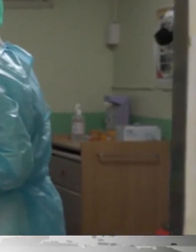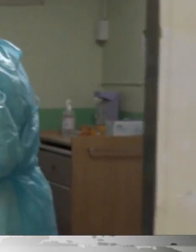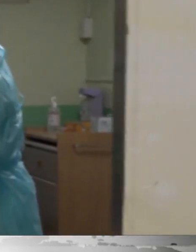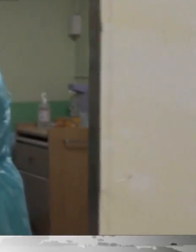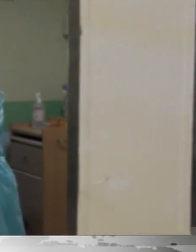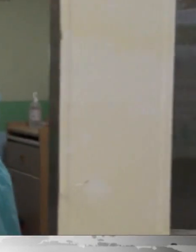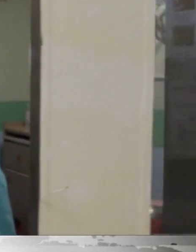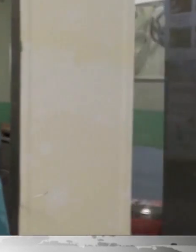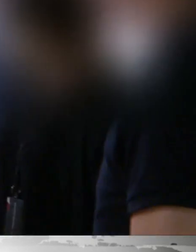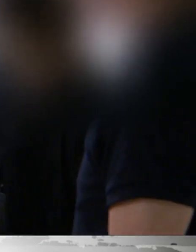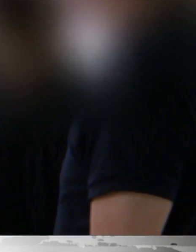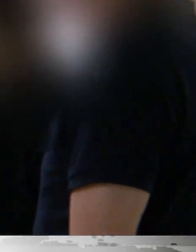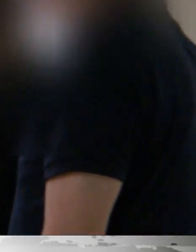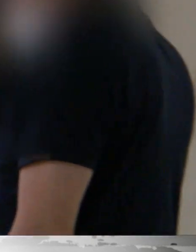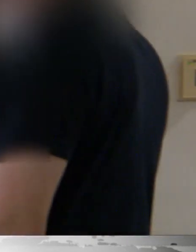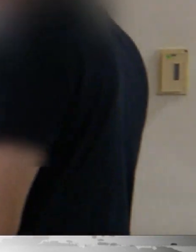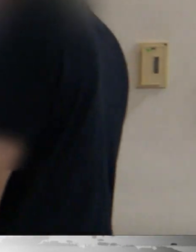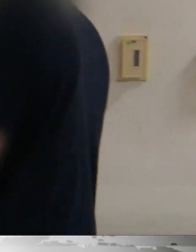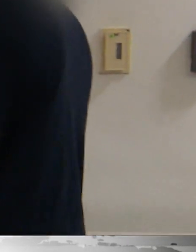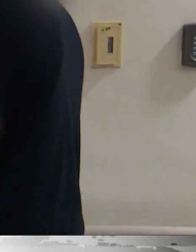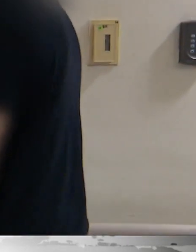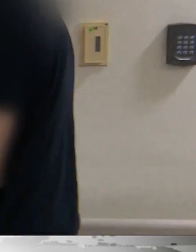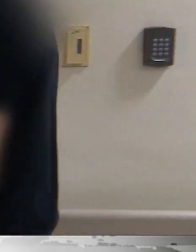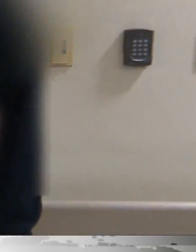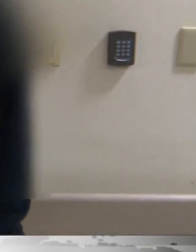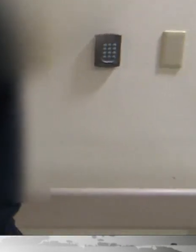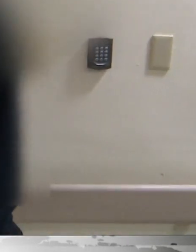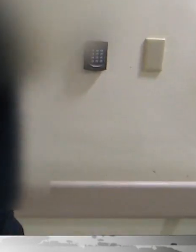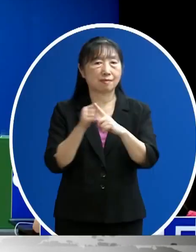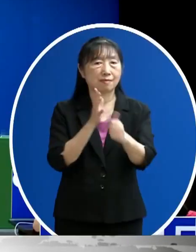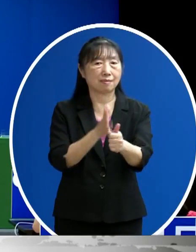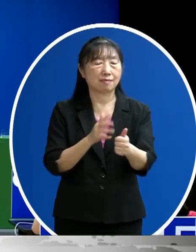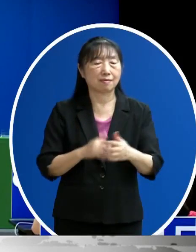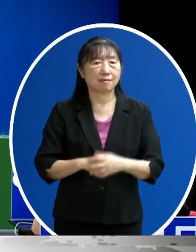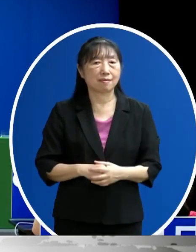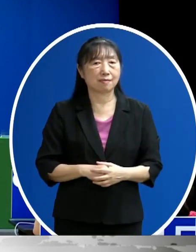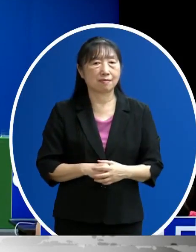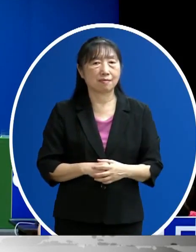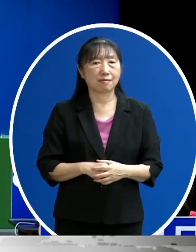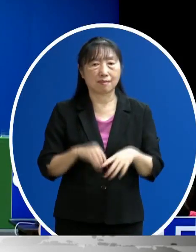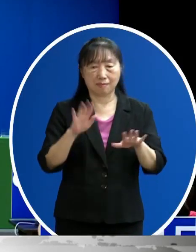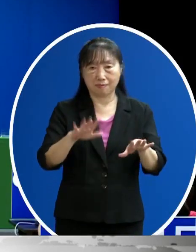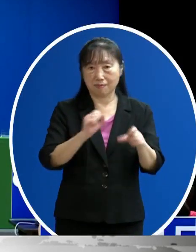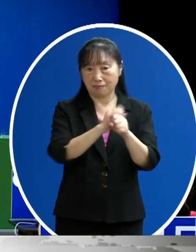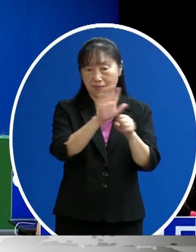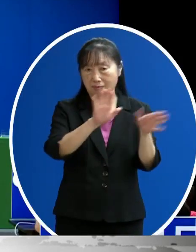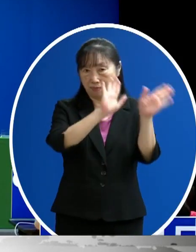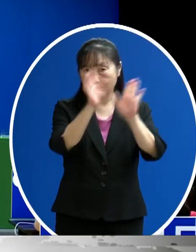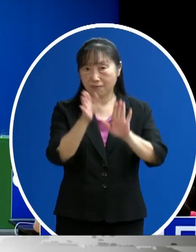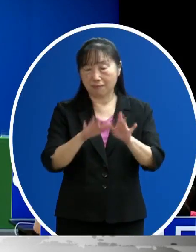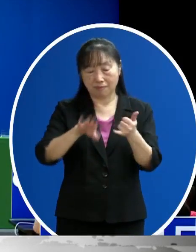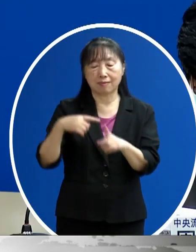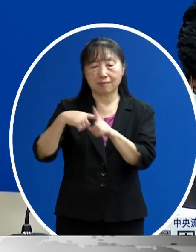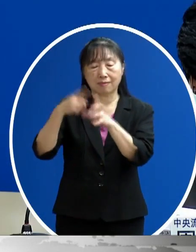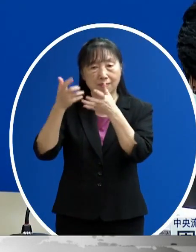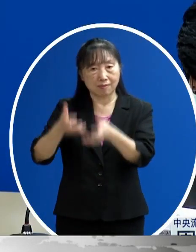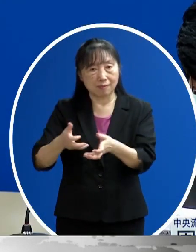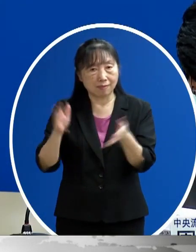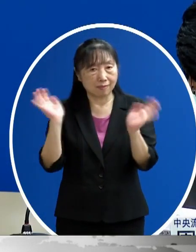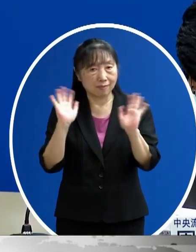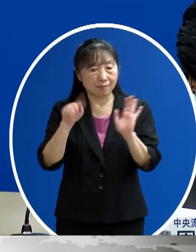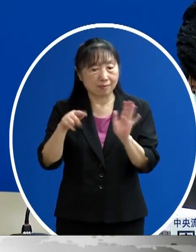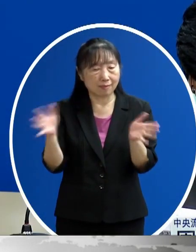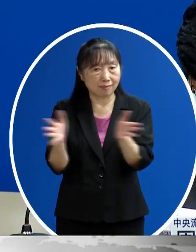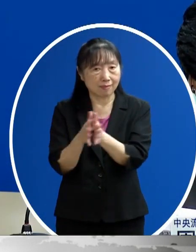younger infant was just over 1 month old. The CECC also reported 240 more patients with moderate to severe